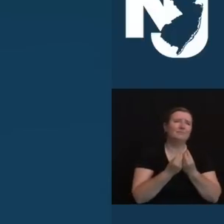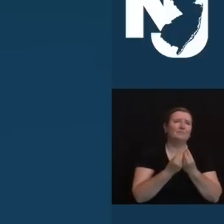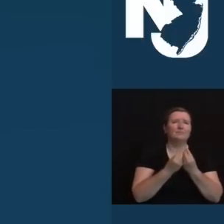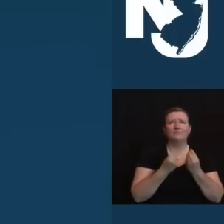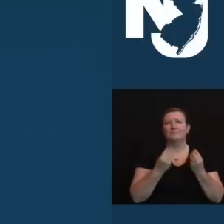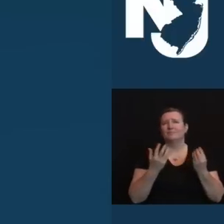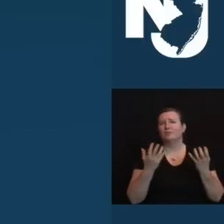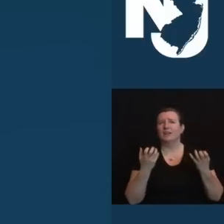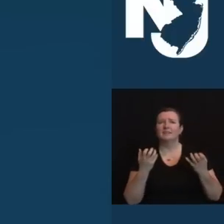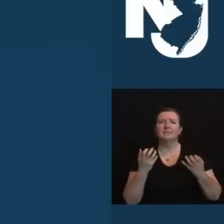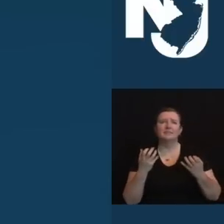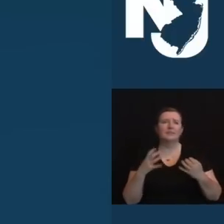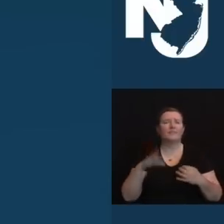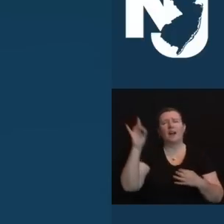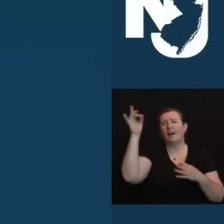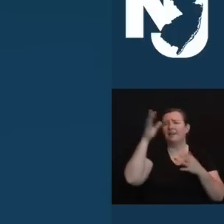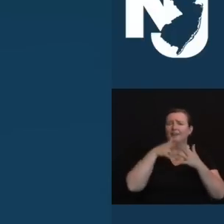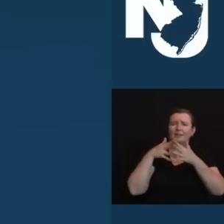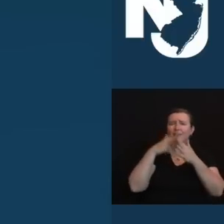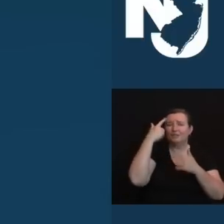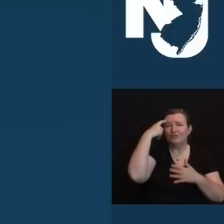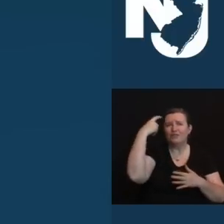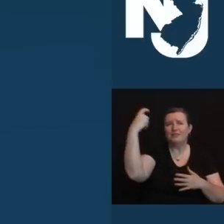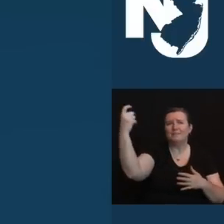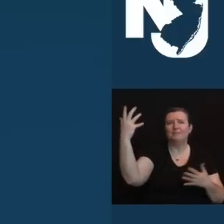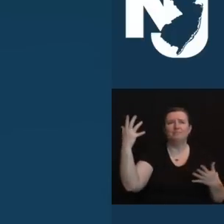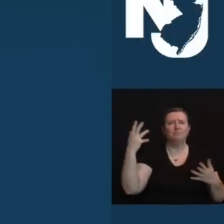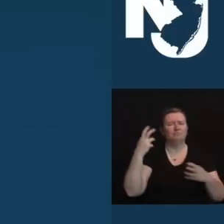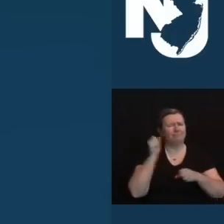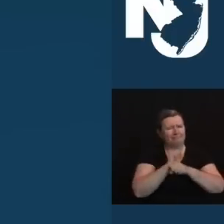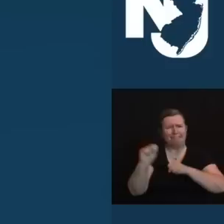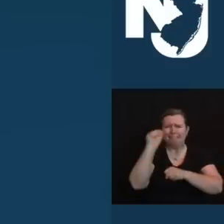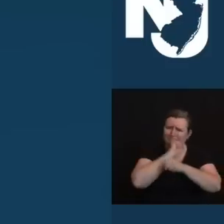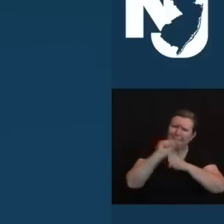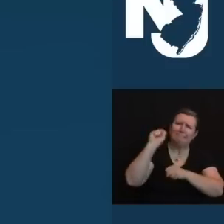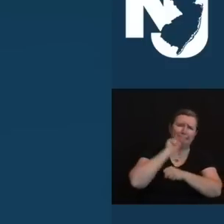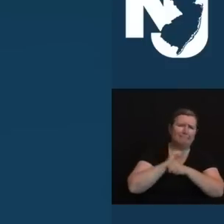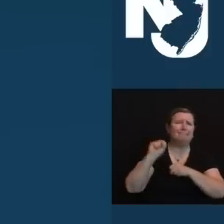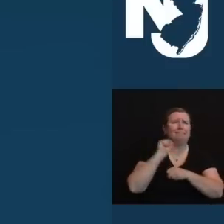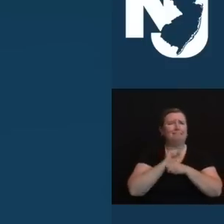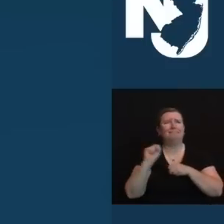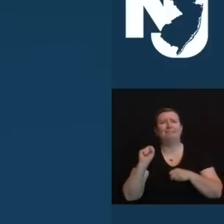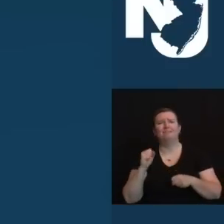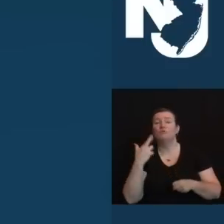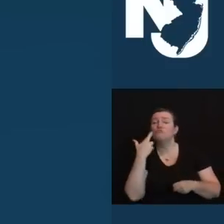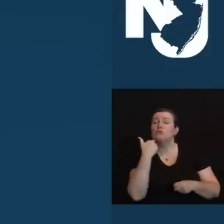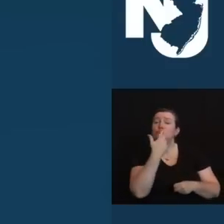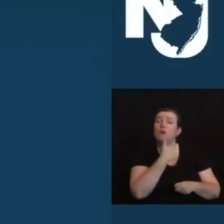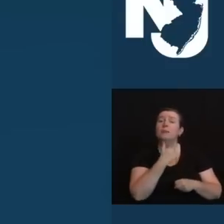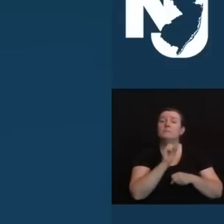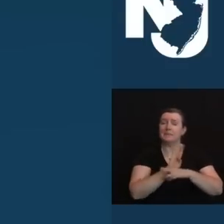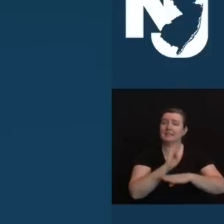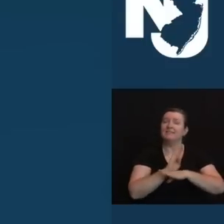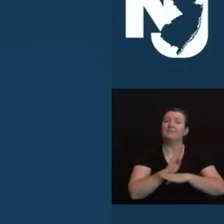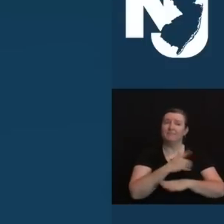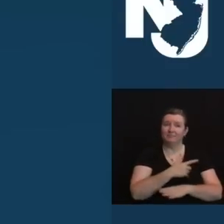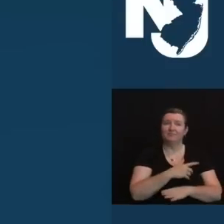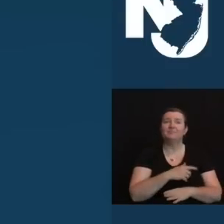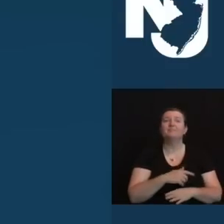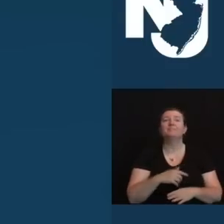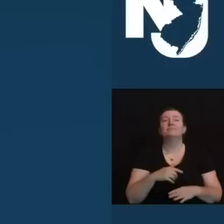American dream. Milicio was a hard worker and found his calling in the restaurant business, working in Westmont Bagel in Haddon